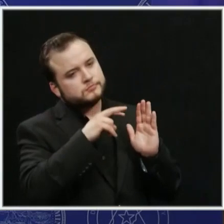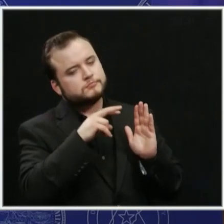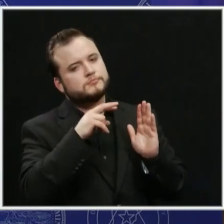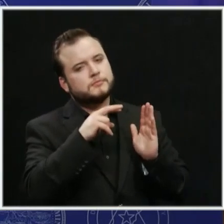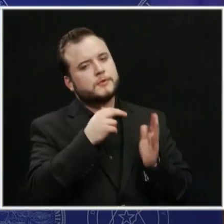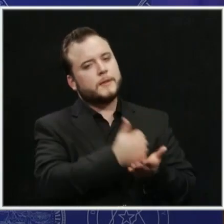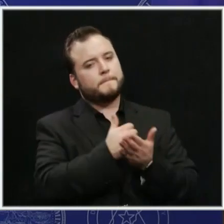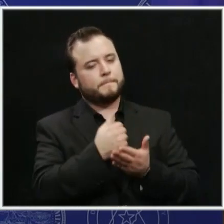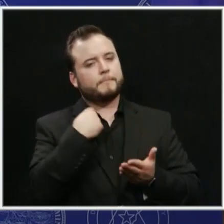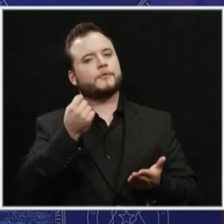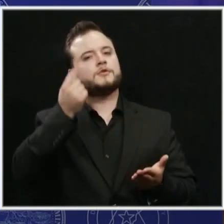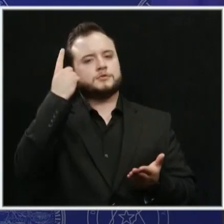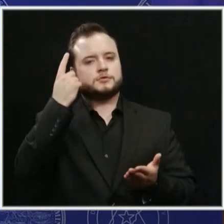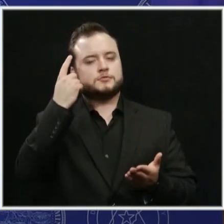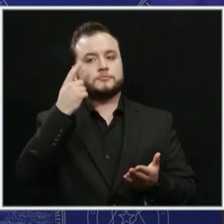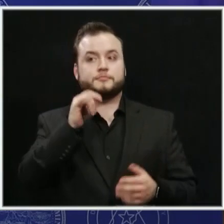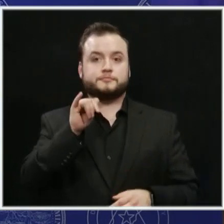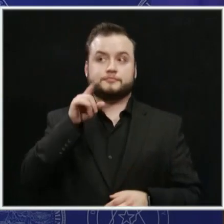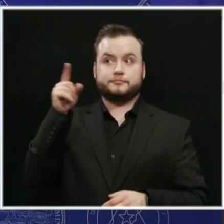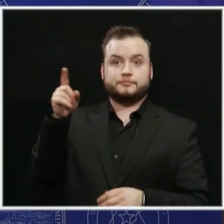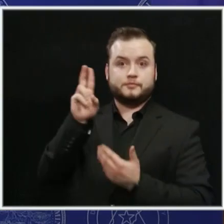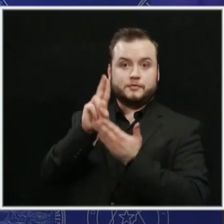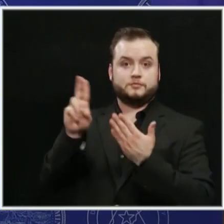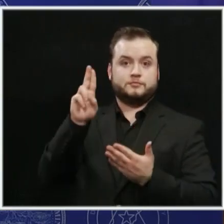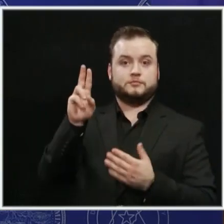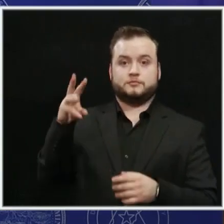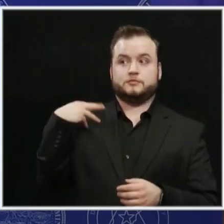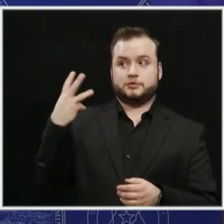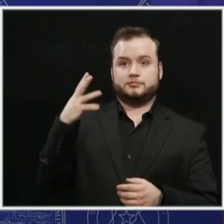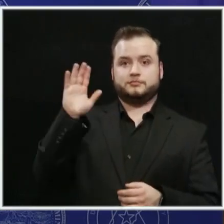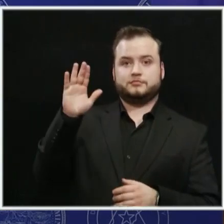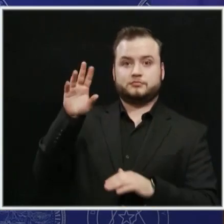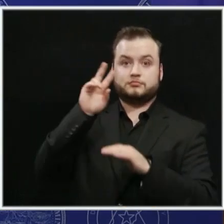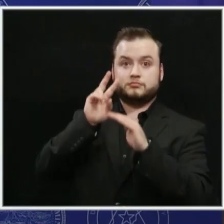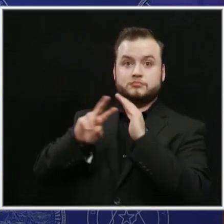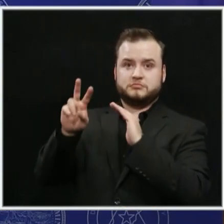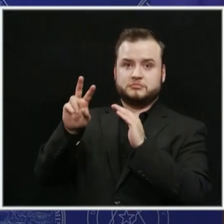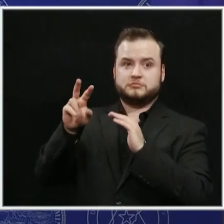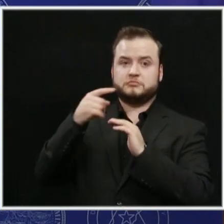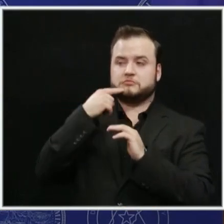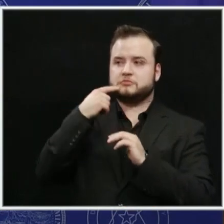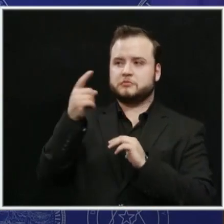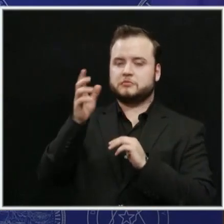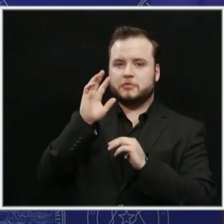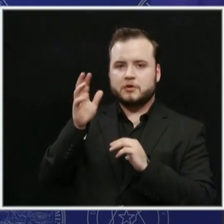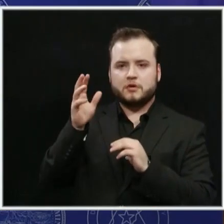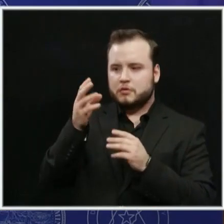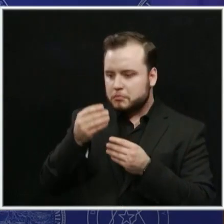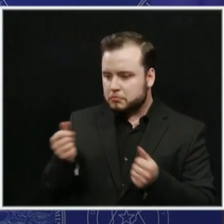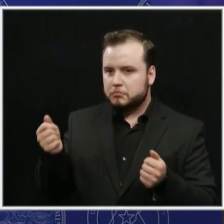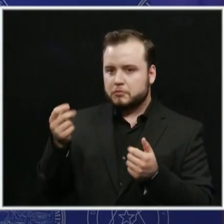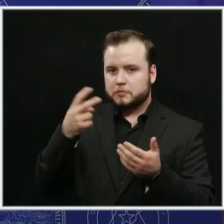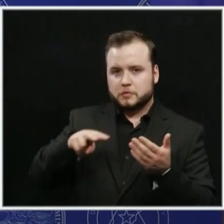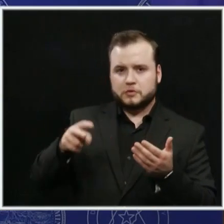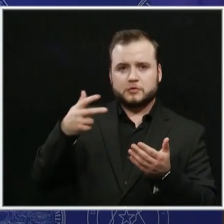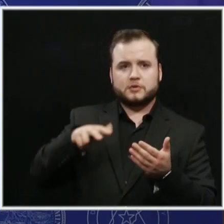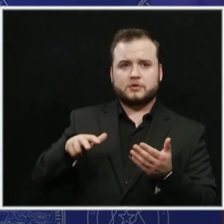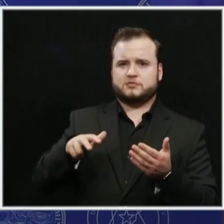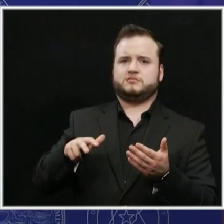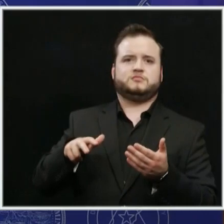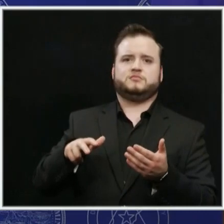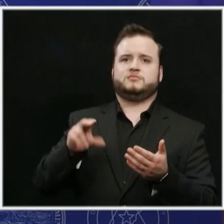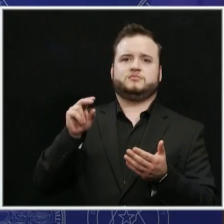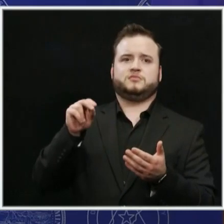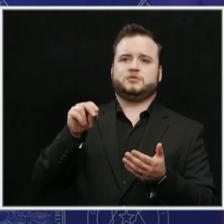models, that forecast that we're almost in the clear, after the next few weeks. I think, those models have been proved to be a